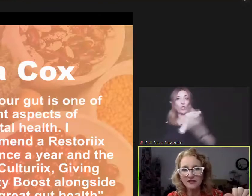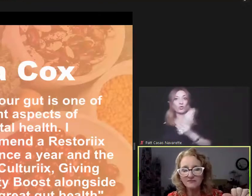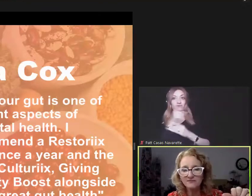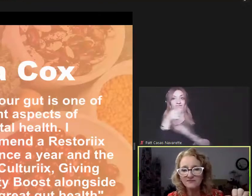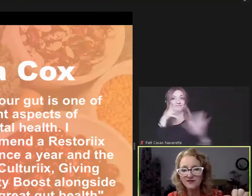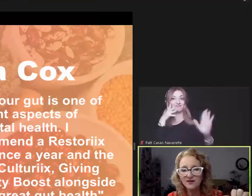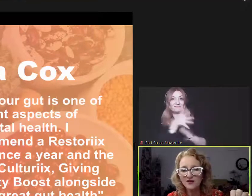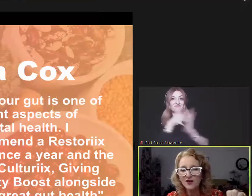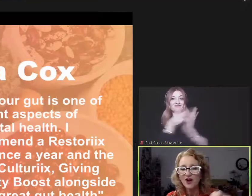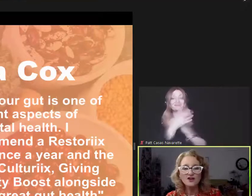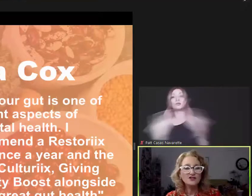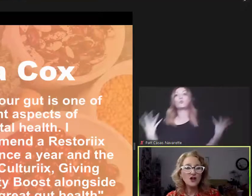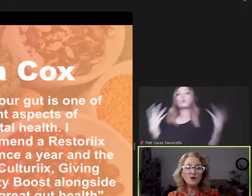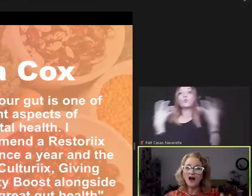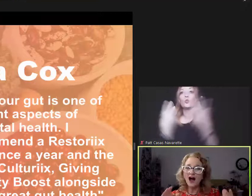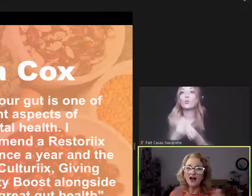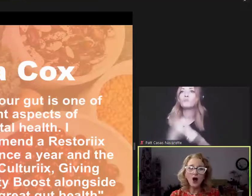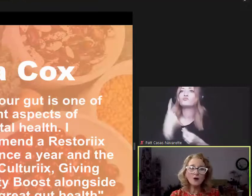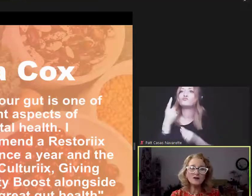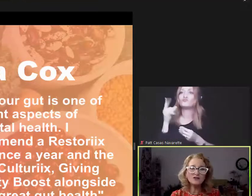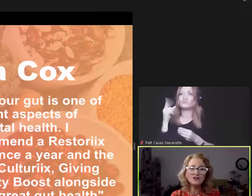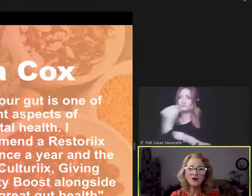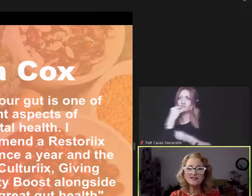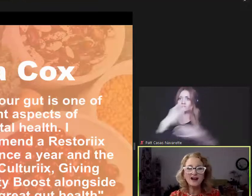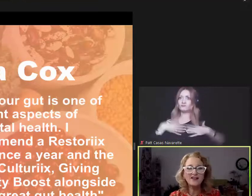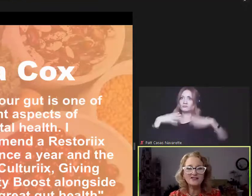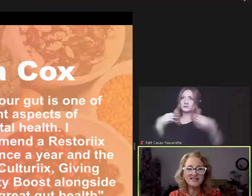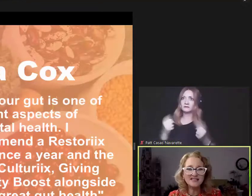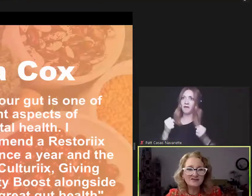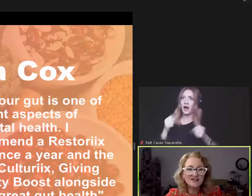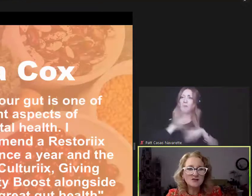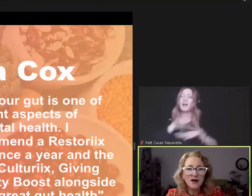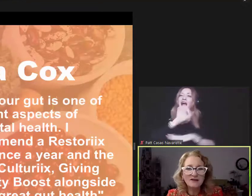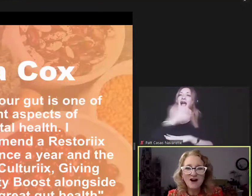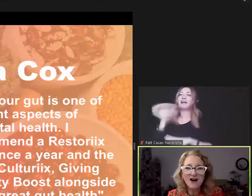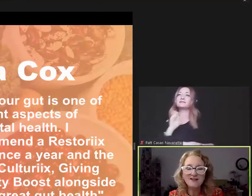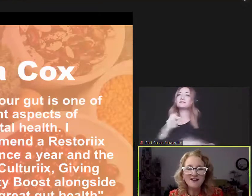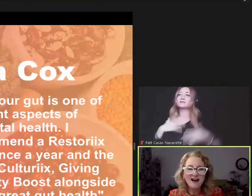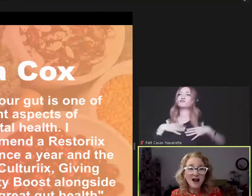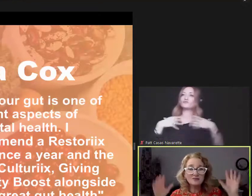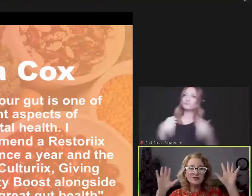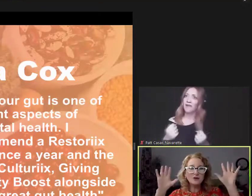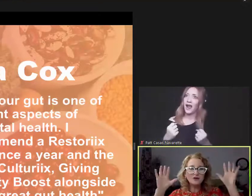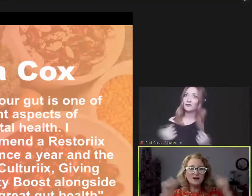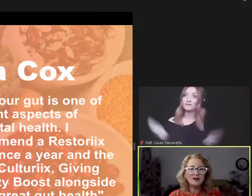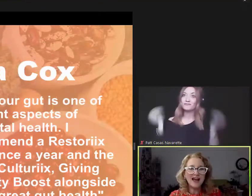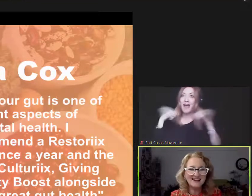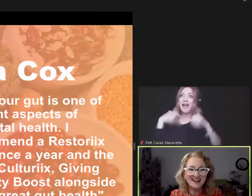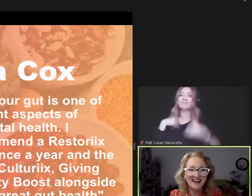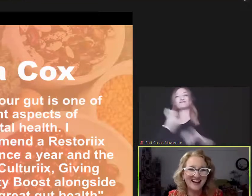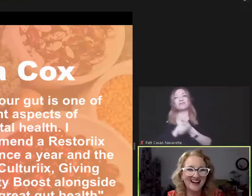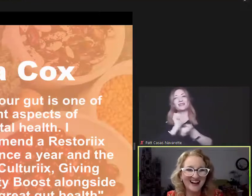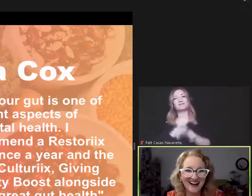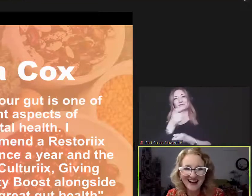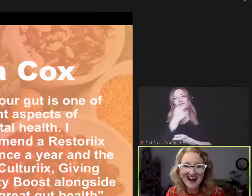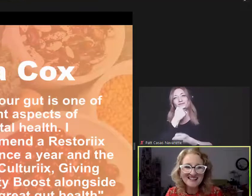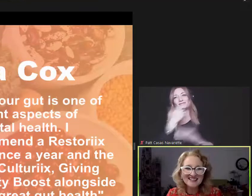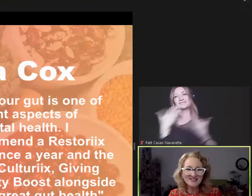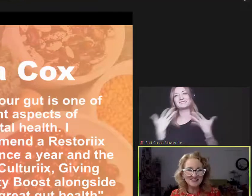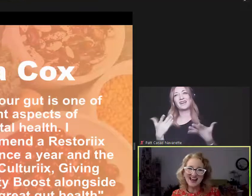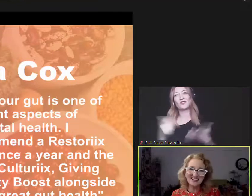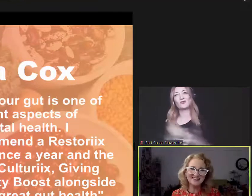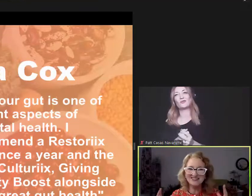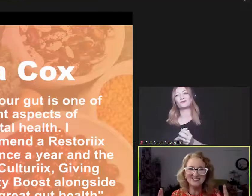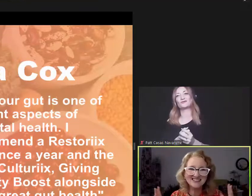health. So I hope you enjoyed this evening's webinar. I'm sorry we had a